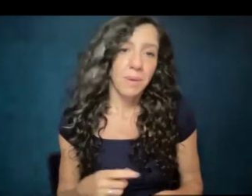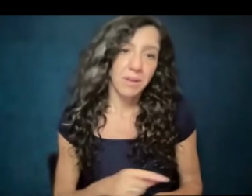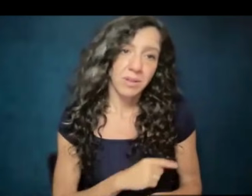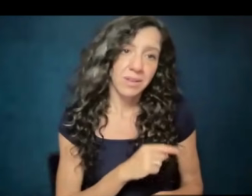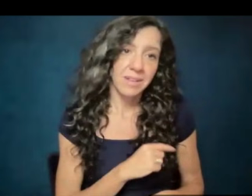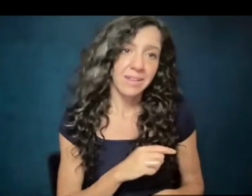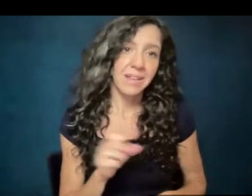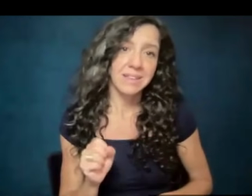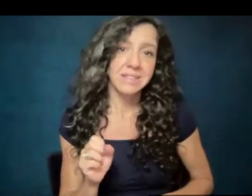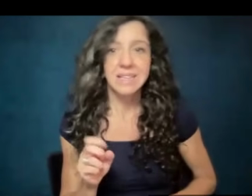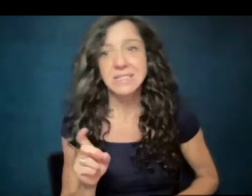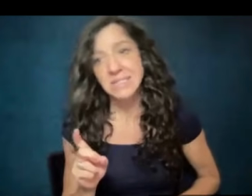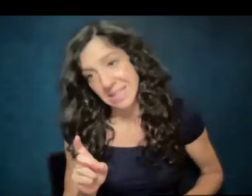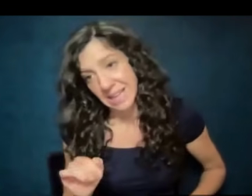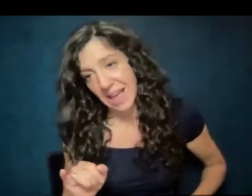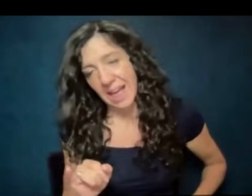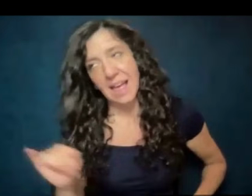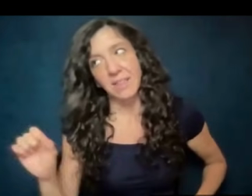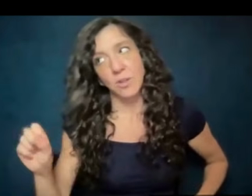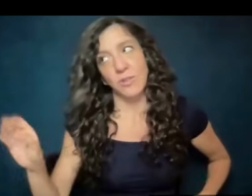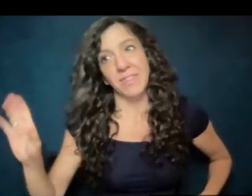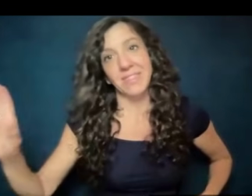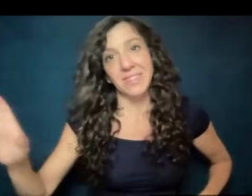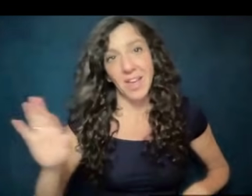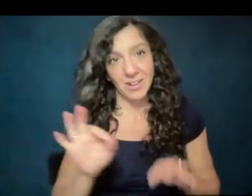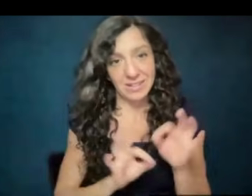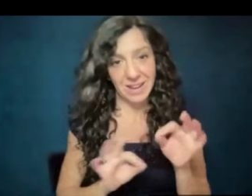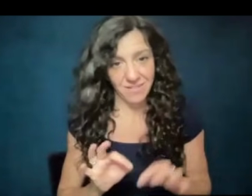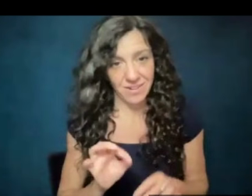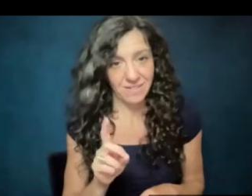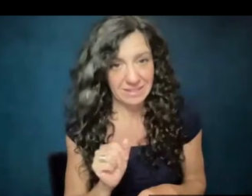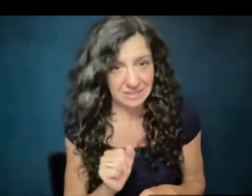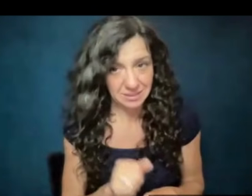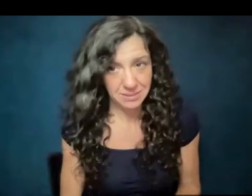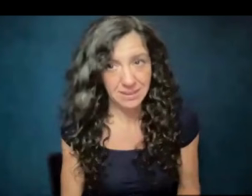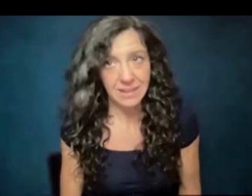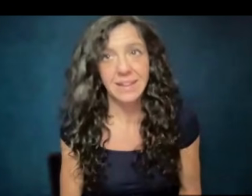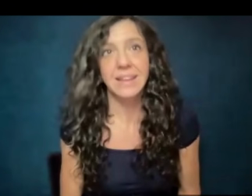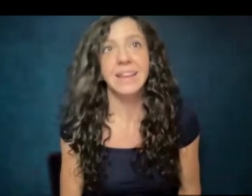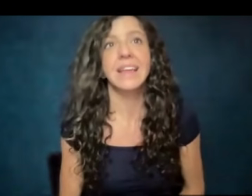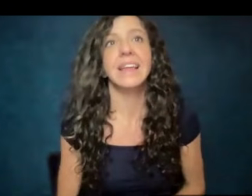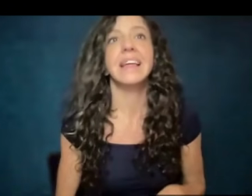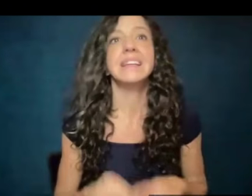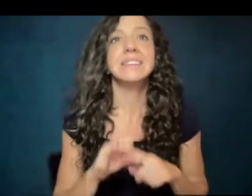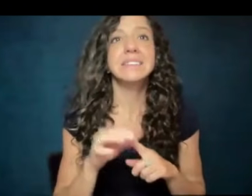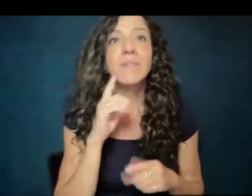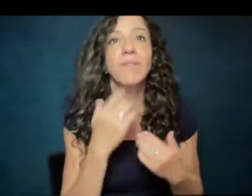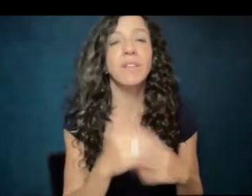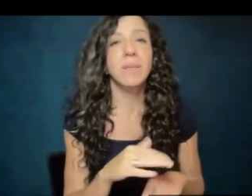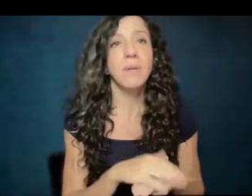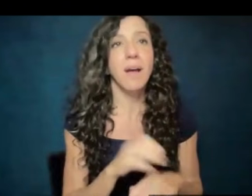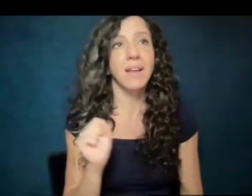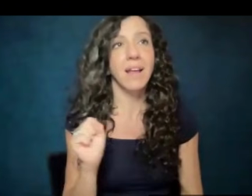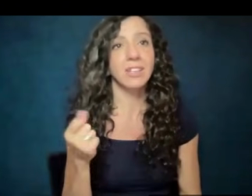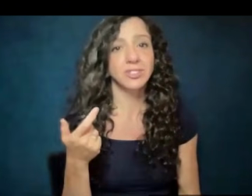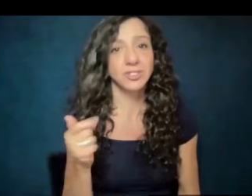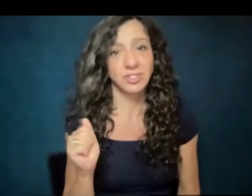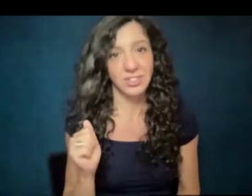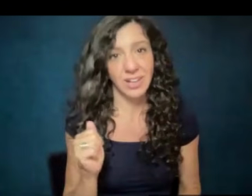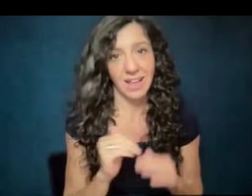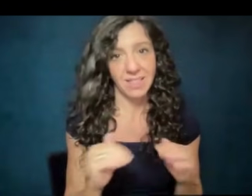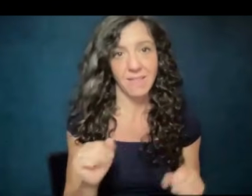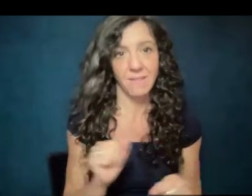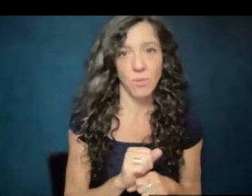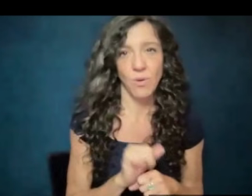Security definition of disability, except for the limit on SGA level work. This is talking about our